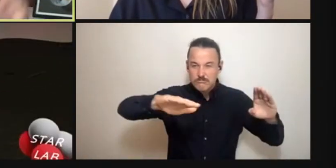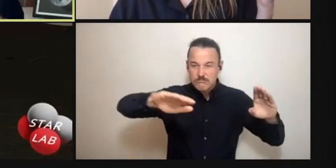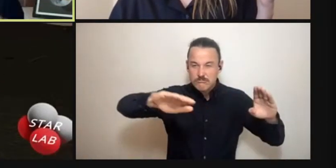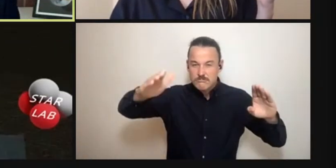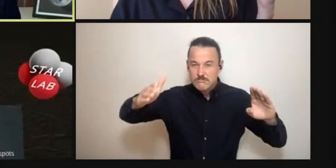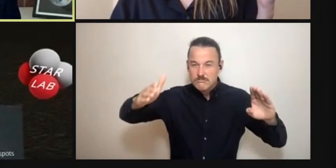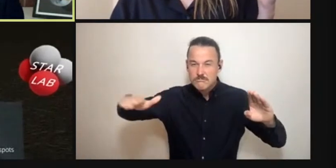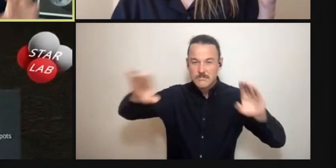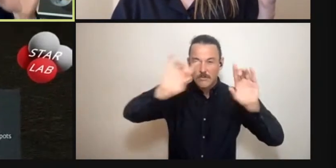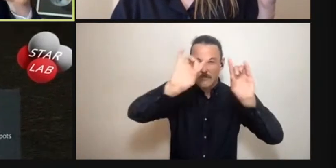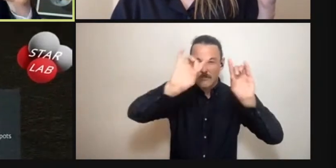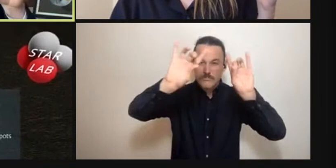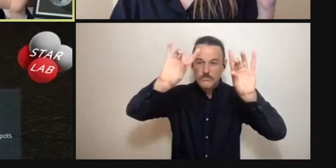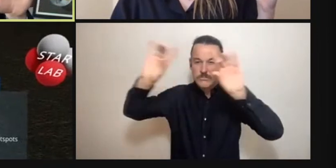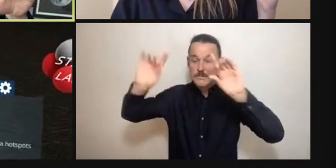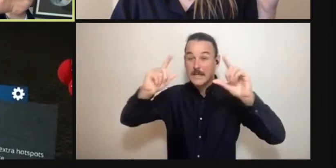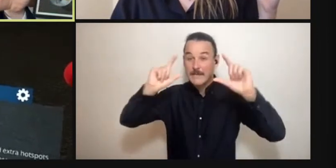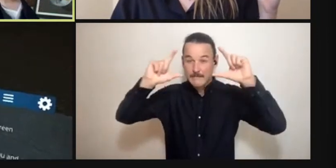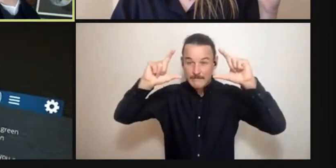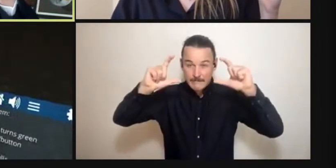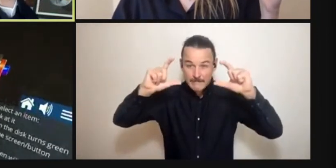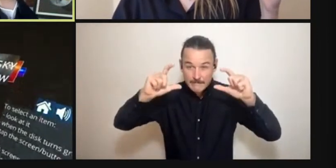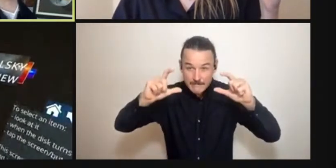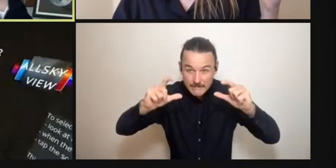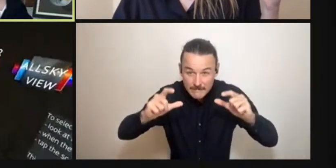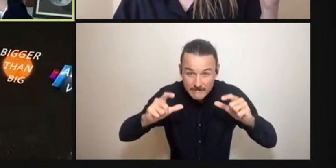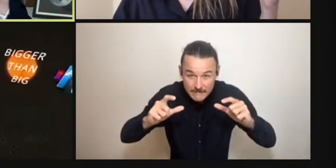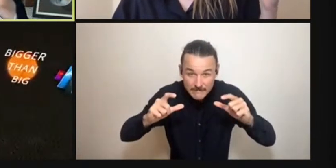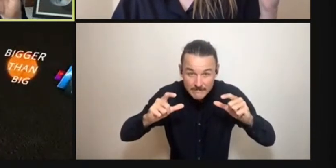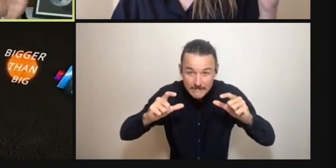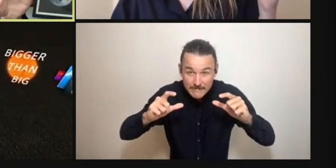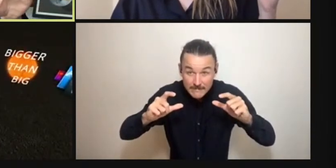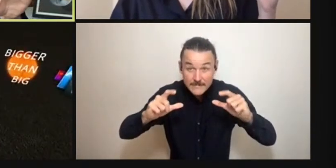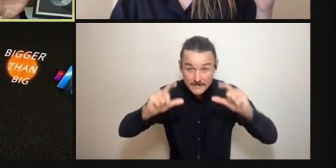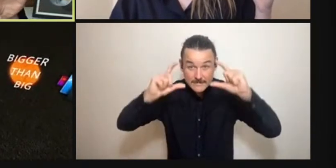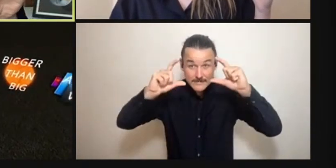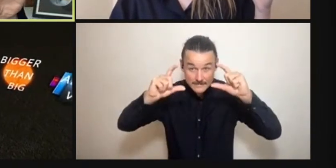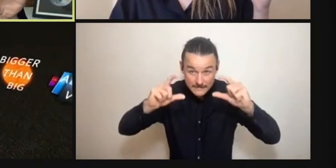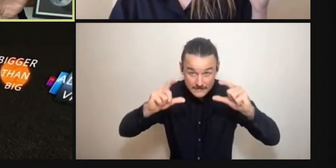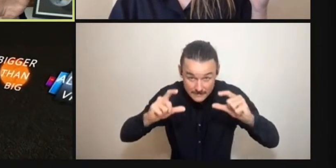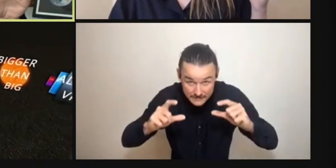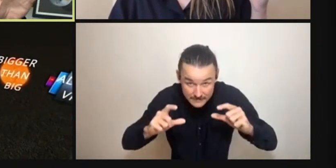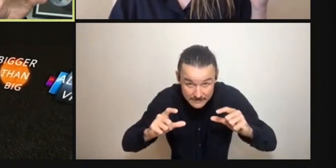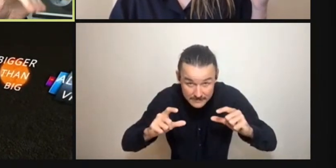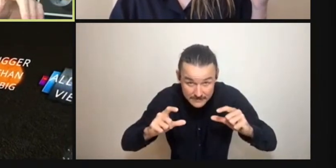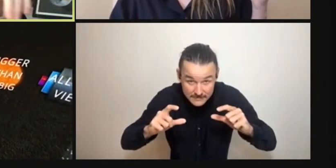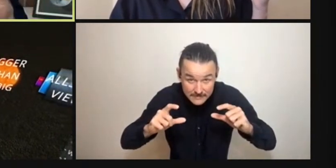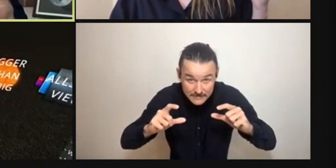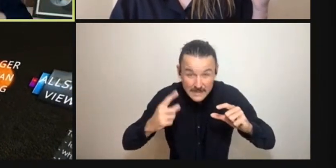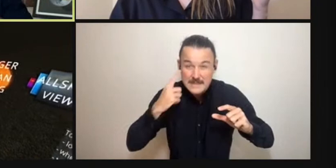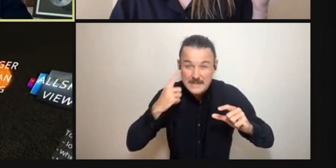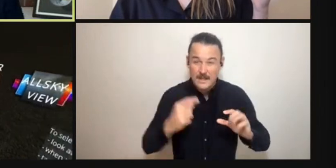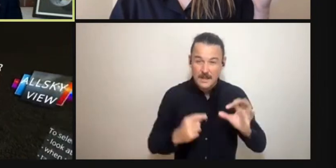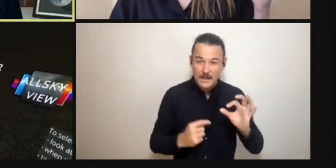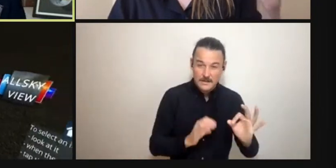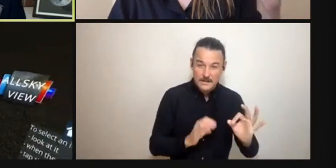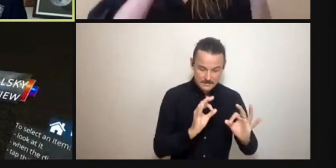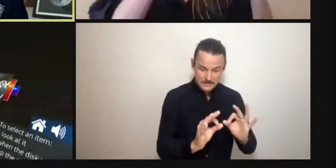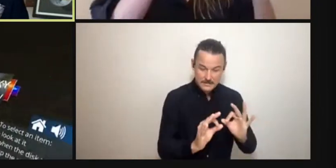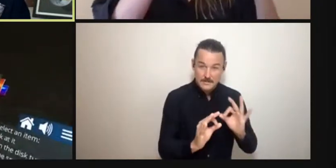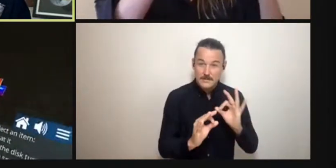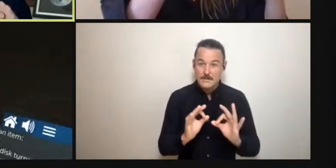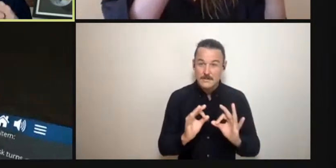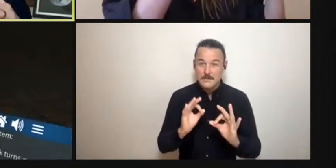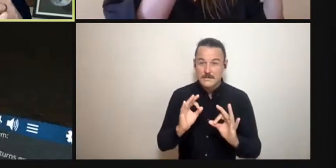sky above. What I want you to do is looking down at those icons and go all the way to